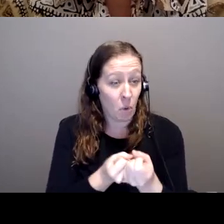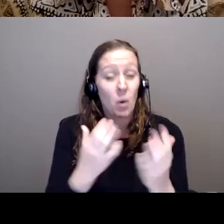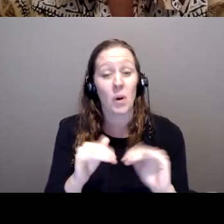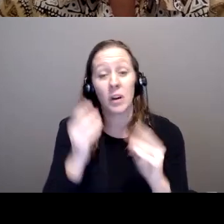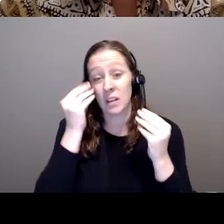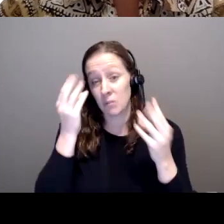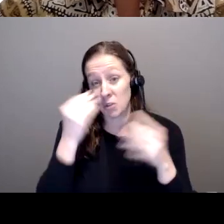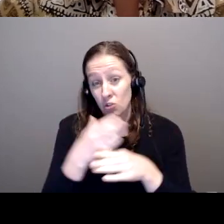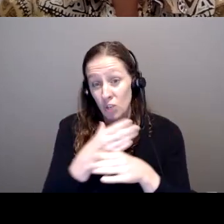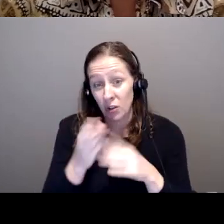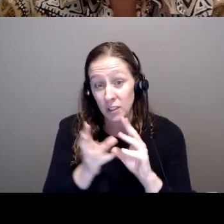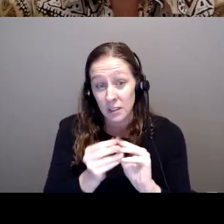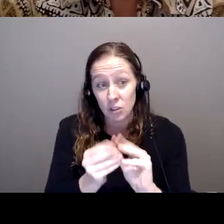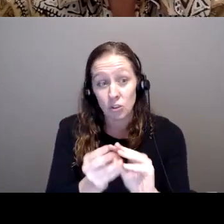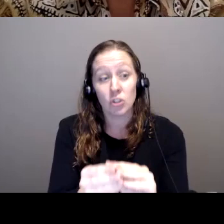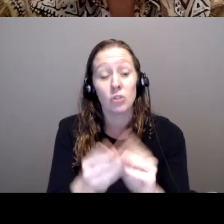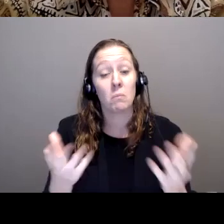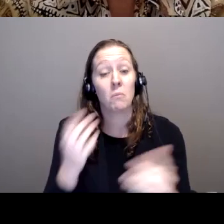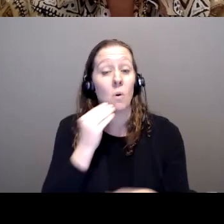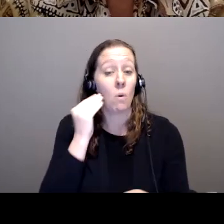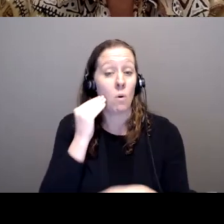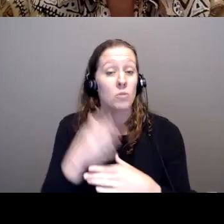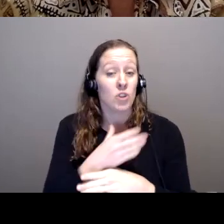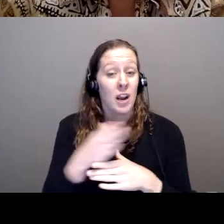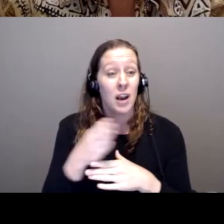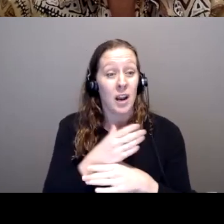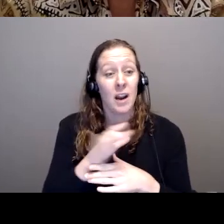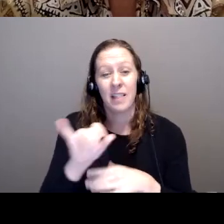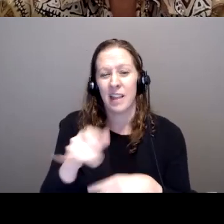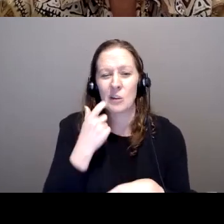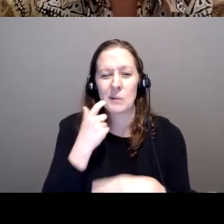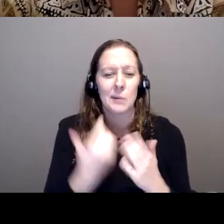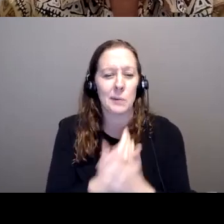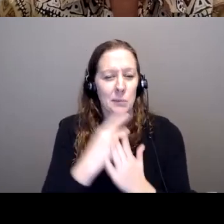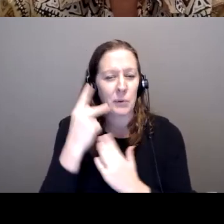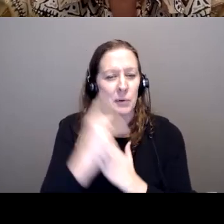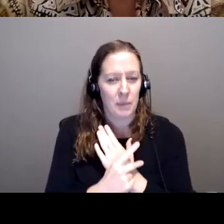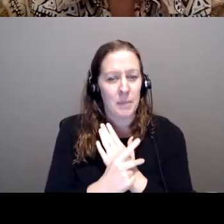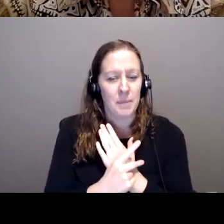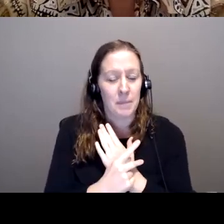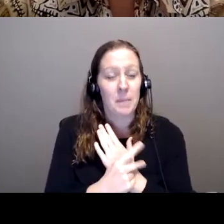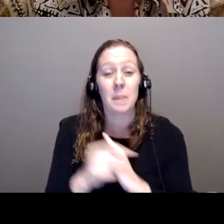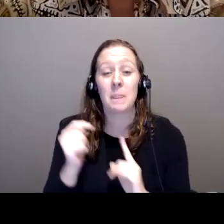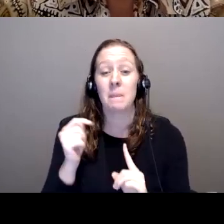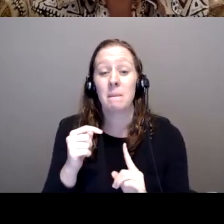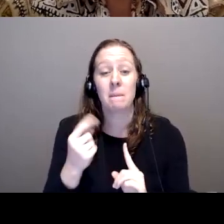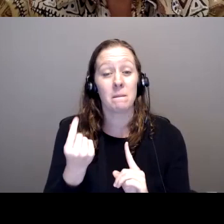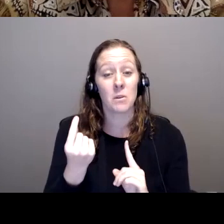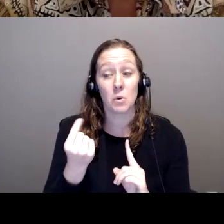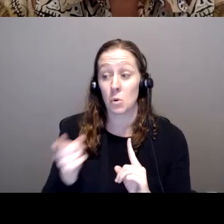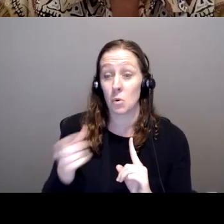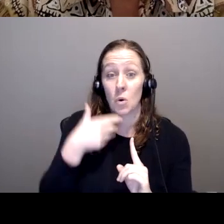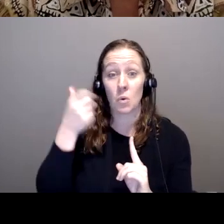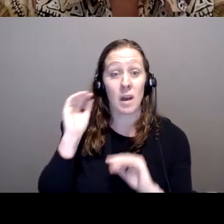sharing sessions, it could be home share. That's one of our newest programs where we assist older